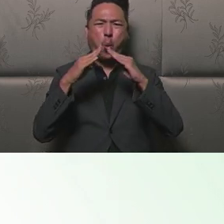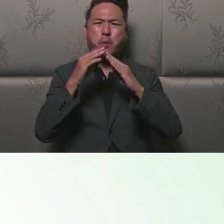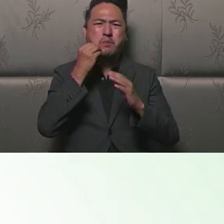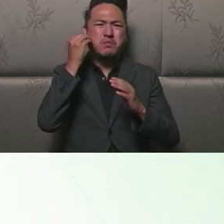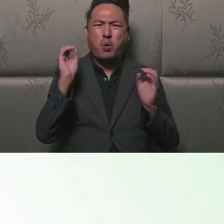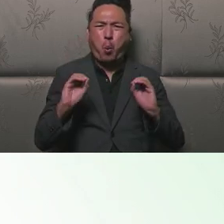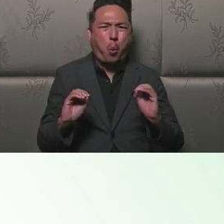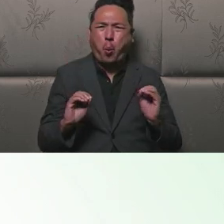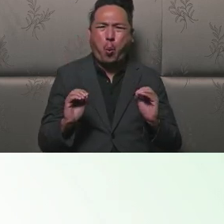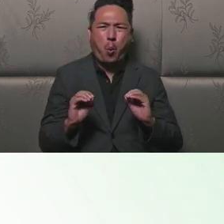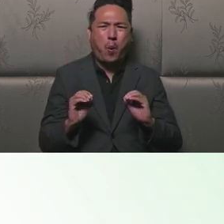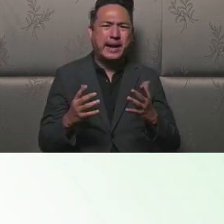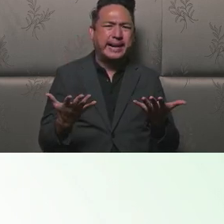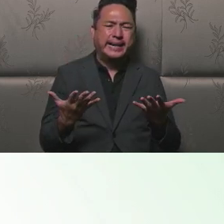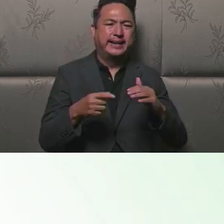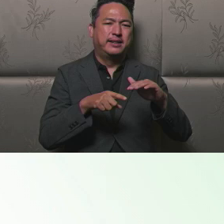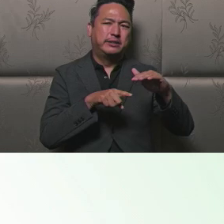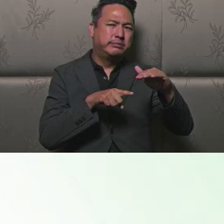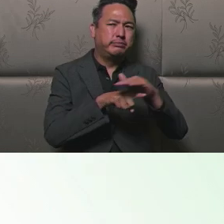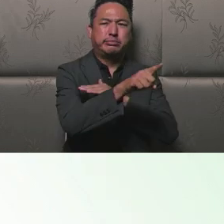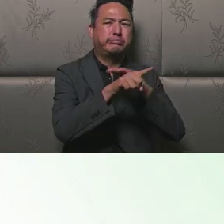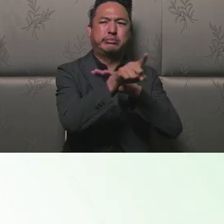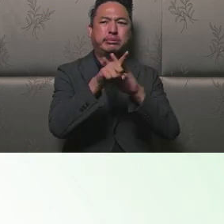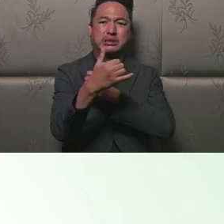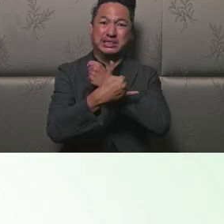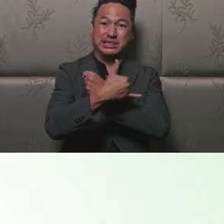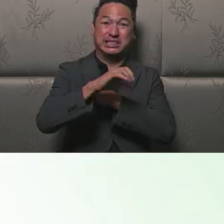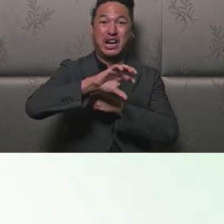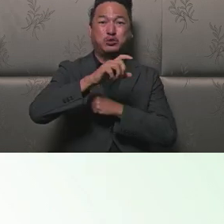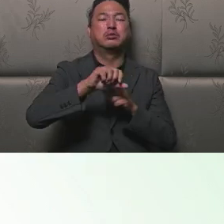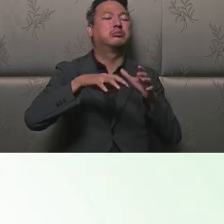and cross into an international country. She was born as a refugee.